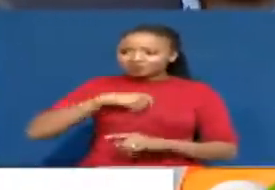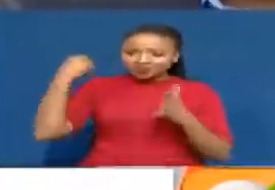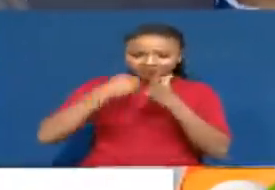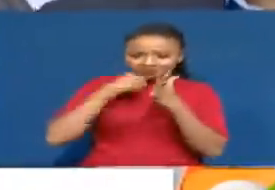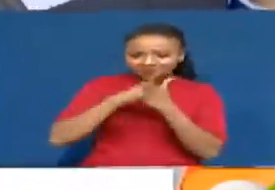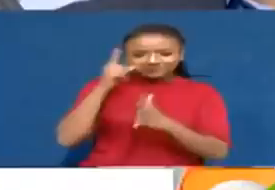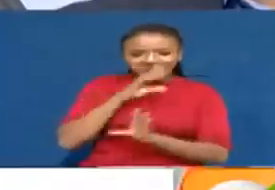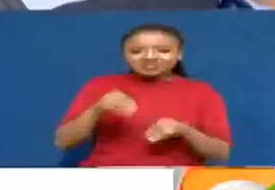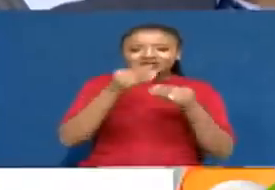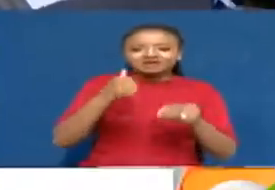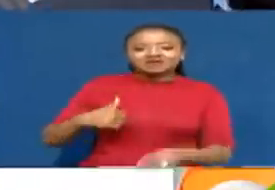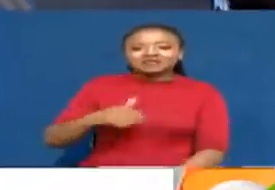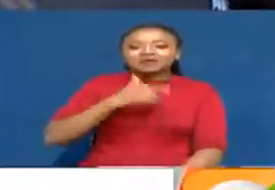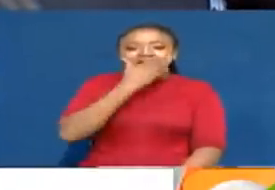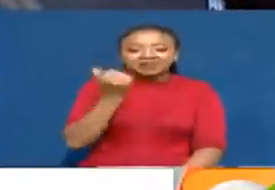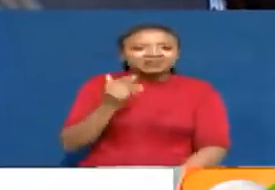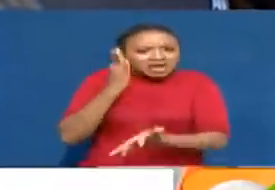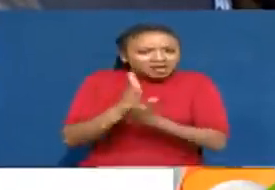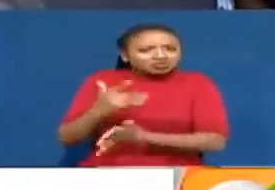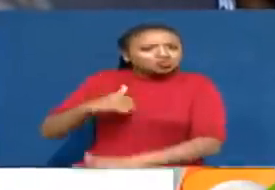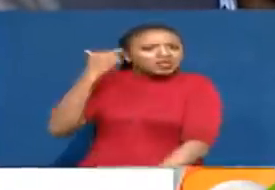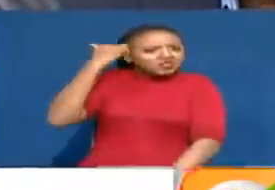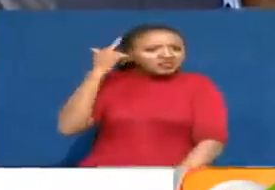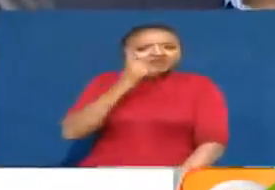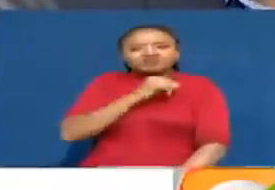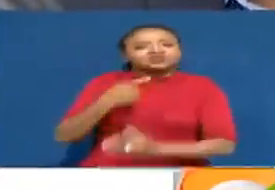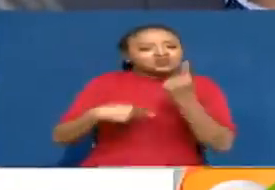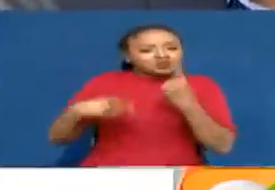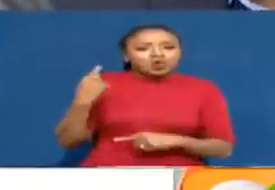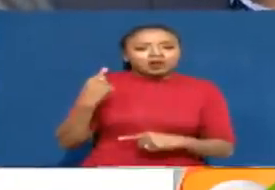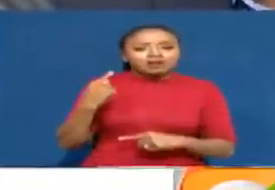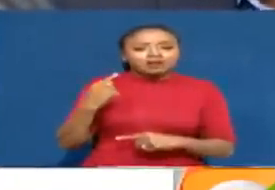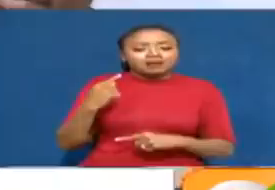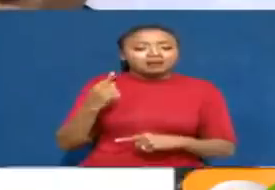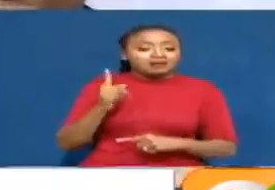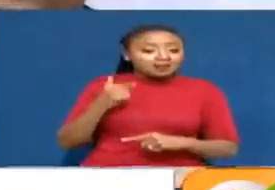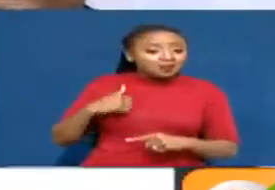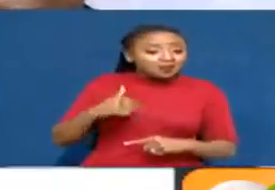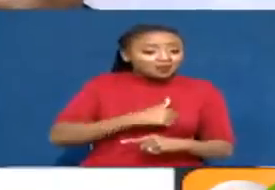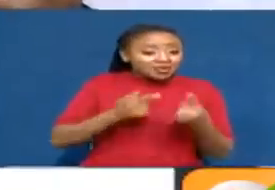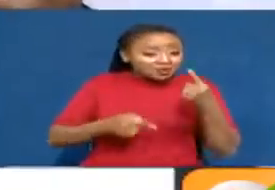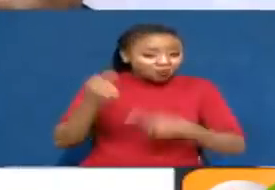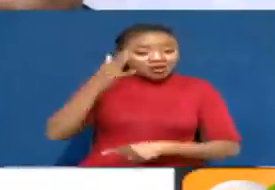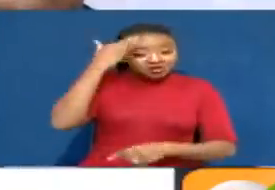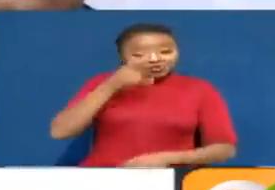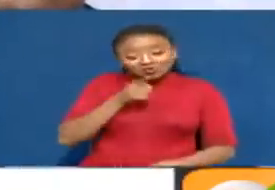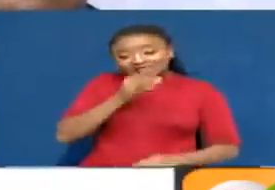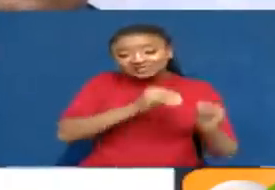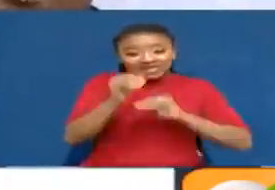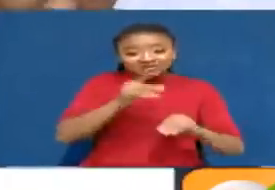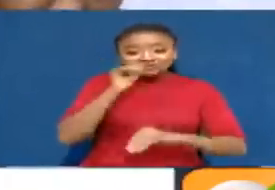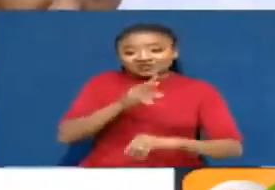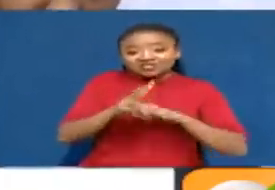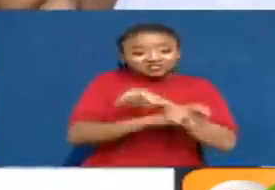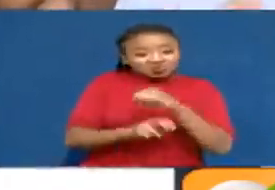think we actually won. That is the message you're getting from this group. You know this election was rigged. You know